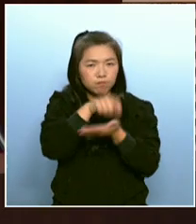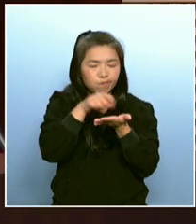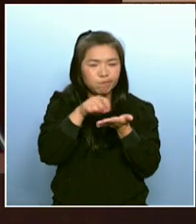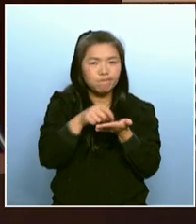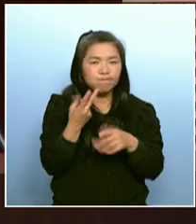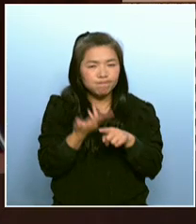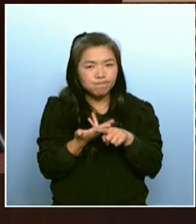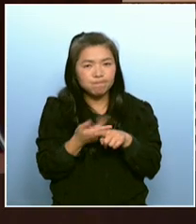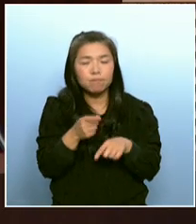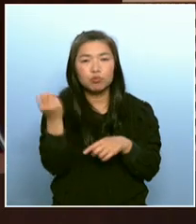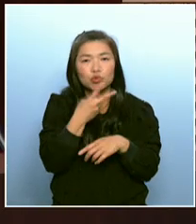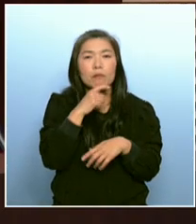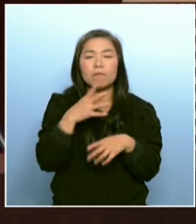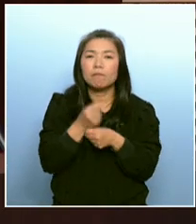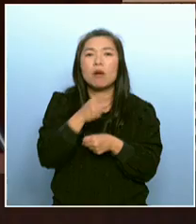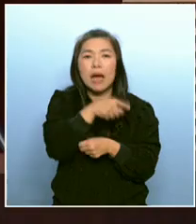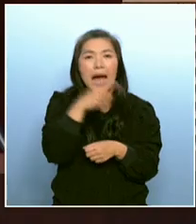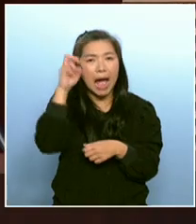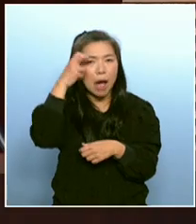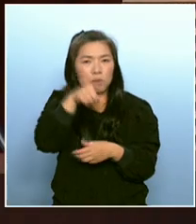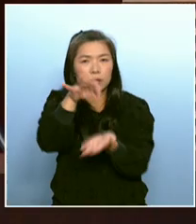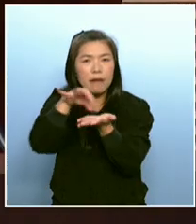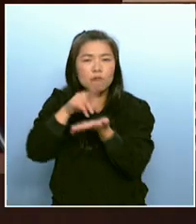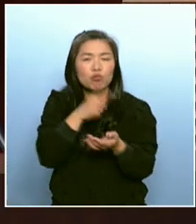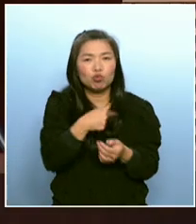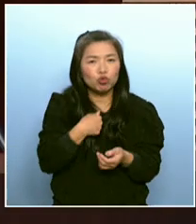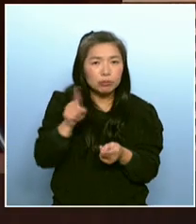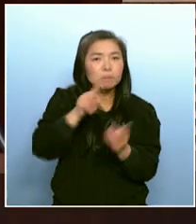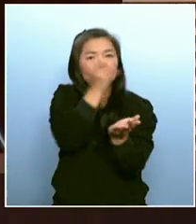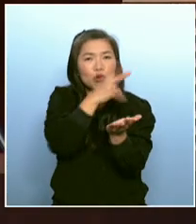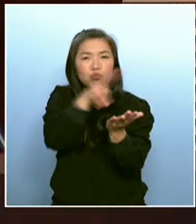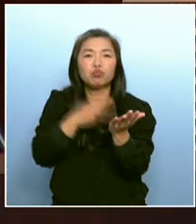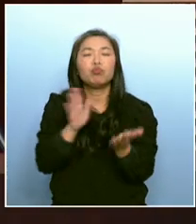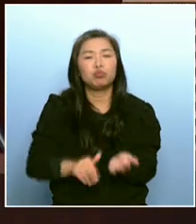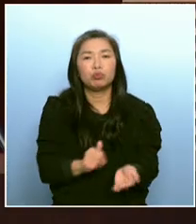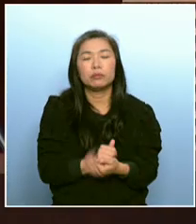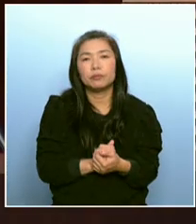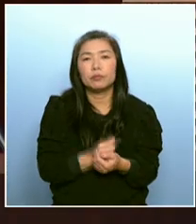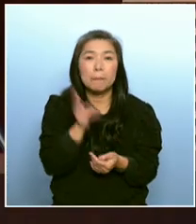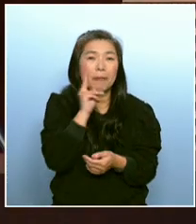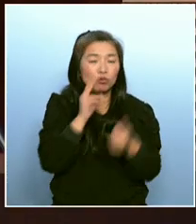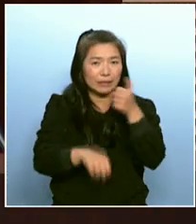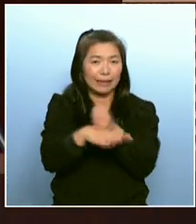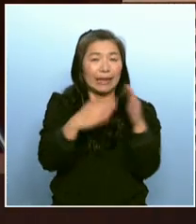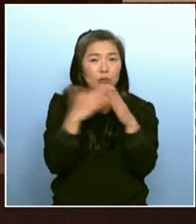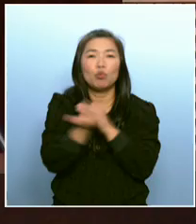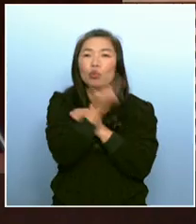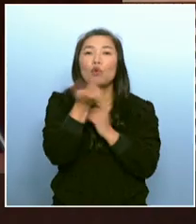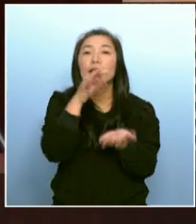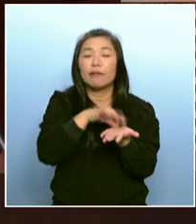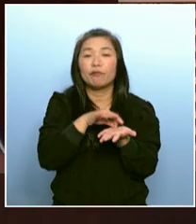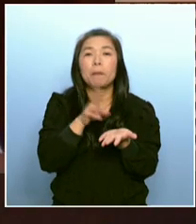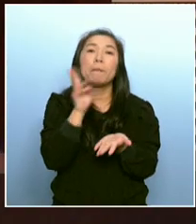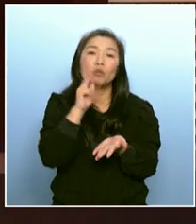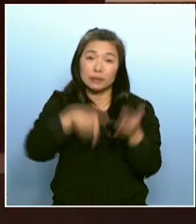median income to join the program. We also look at the proposals as well as the needs of different districts